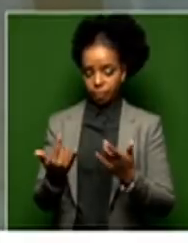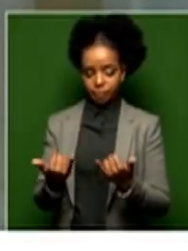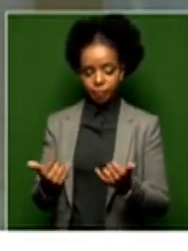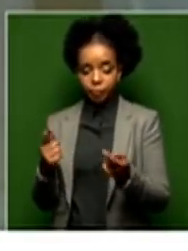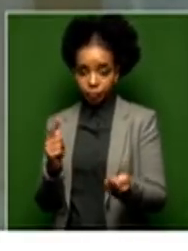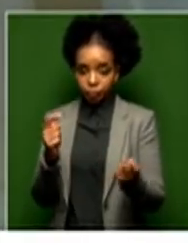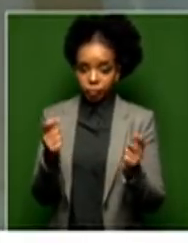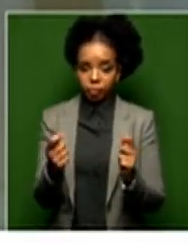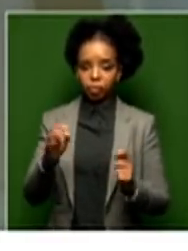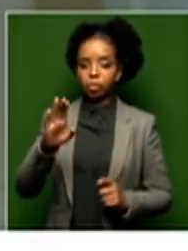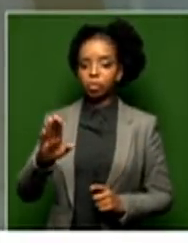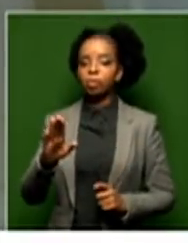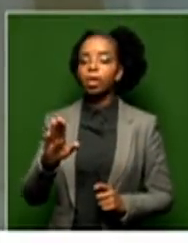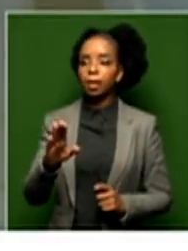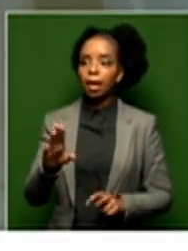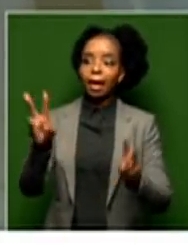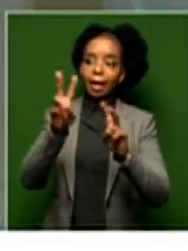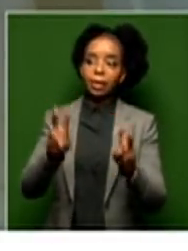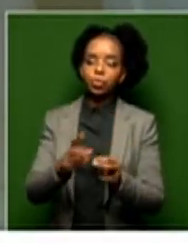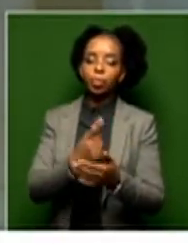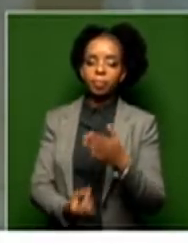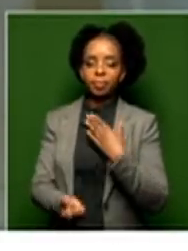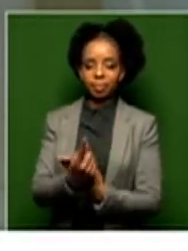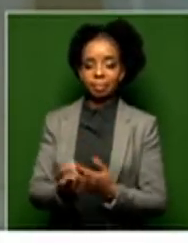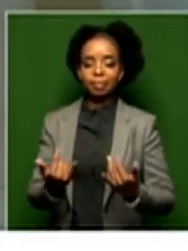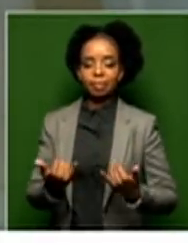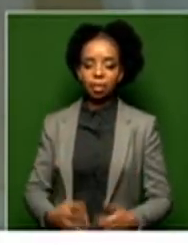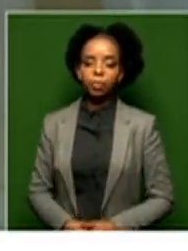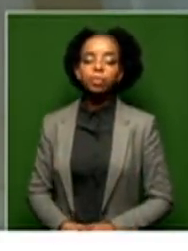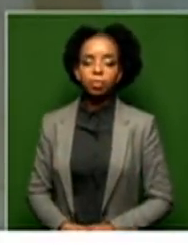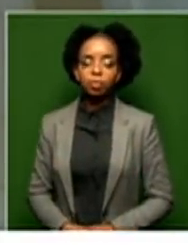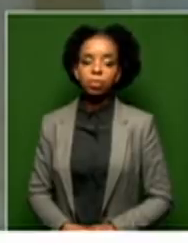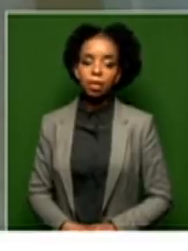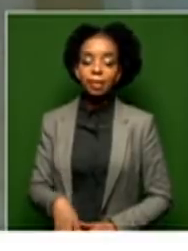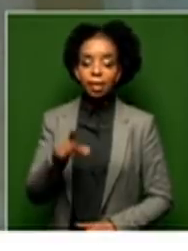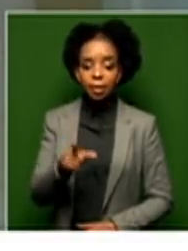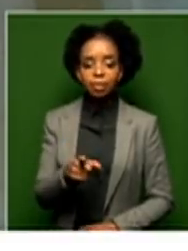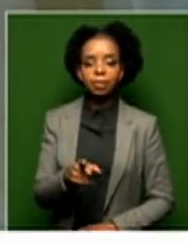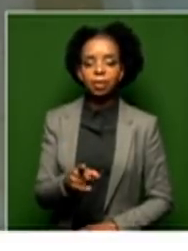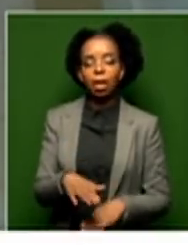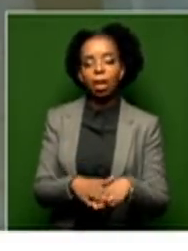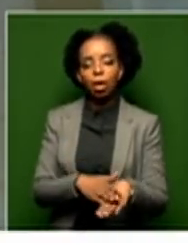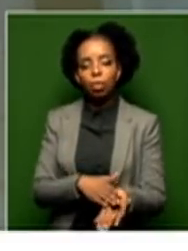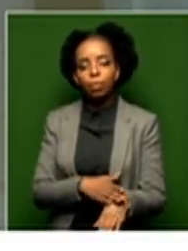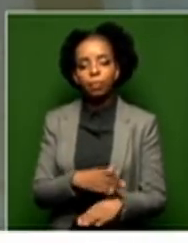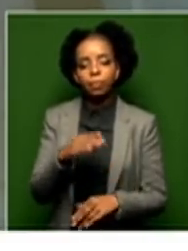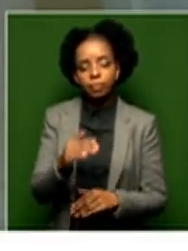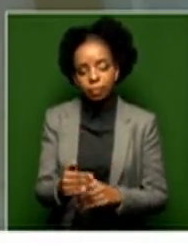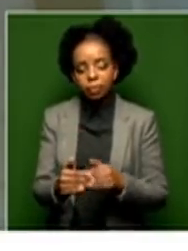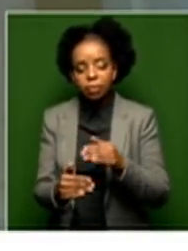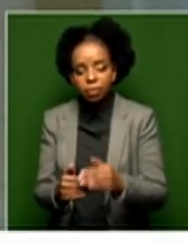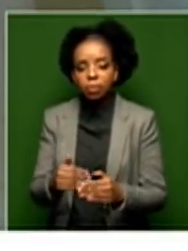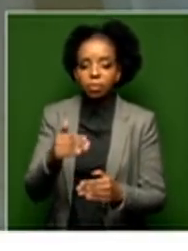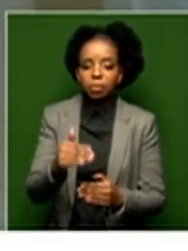taking place in the background as we speak. It is a long time coming. It is a slow process. It should be faster. It needs to